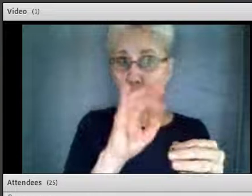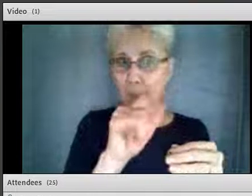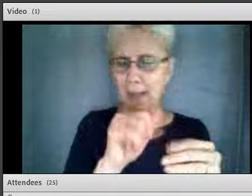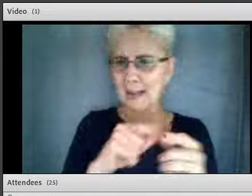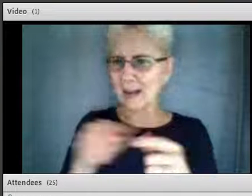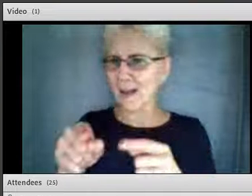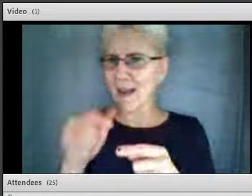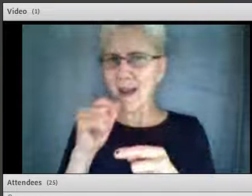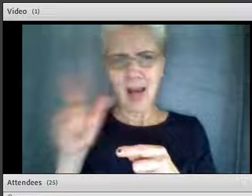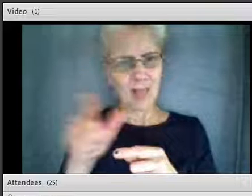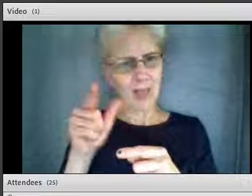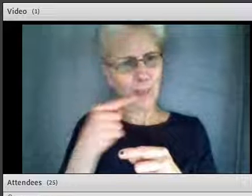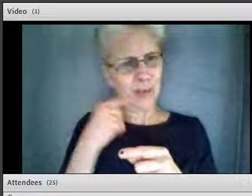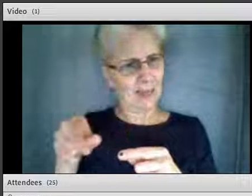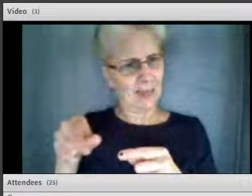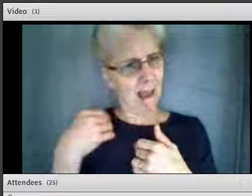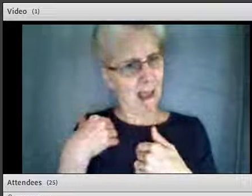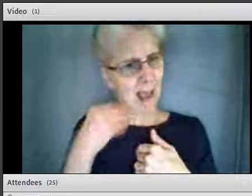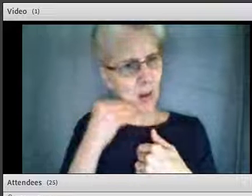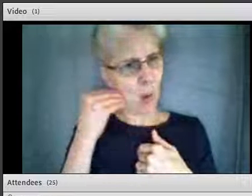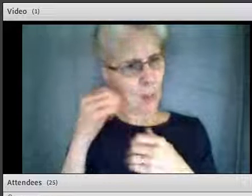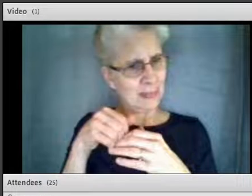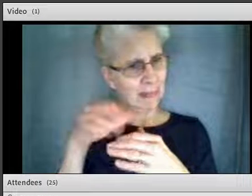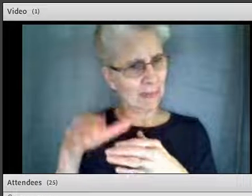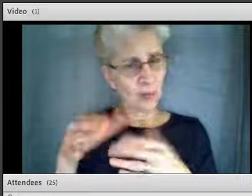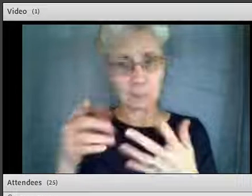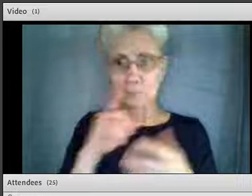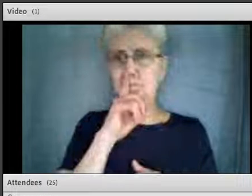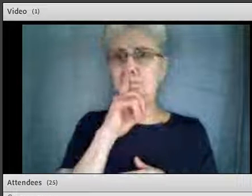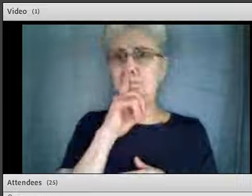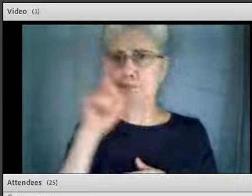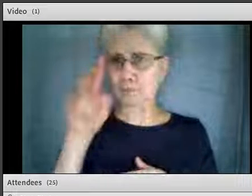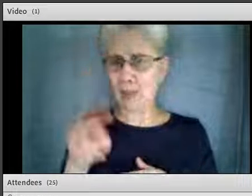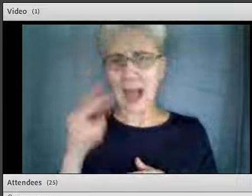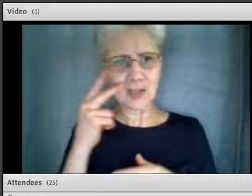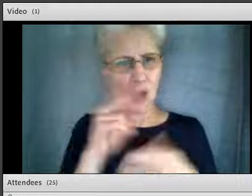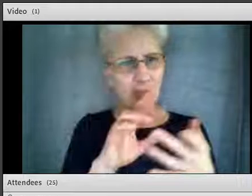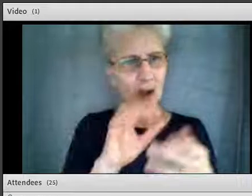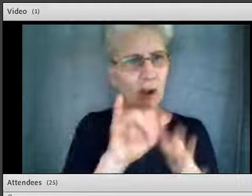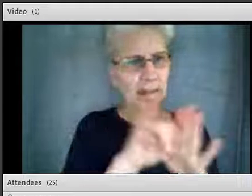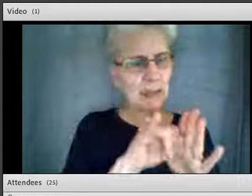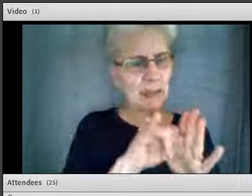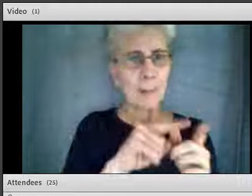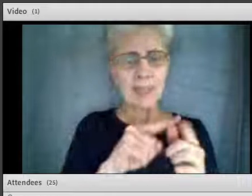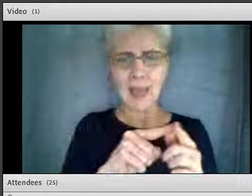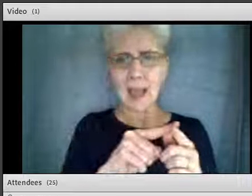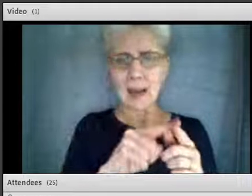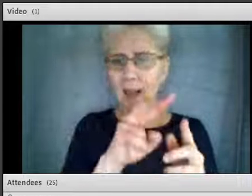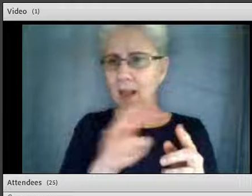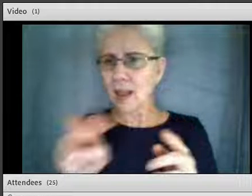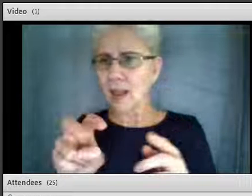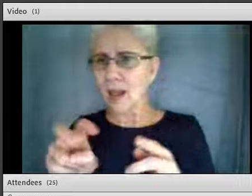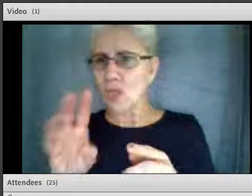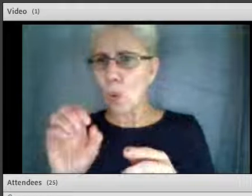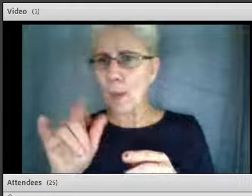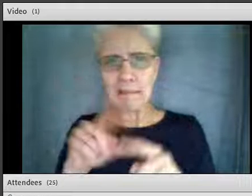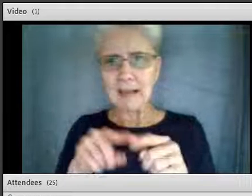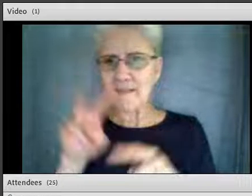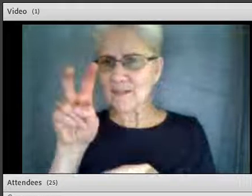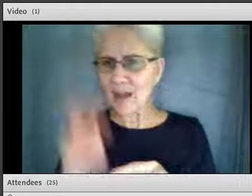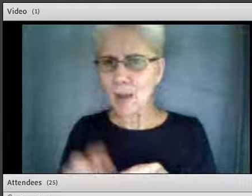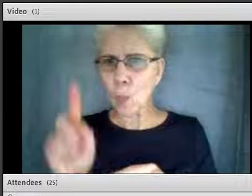home delivery? And I think I saw that on Instagram. And then I go over to the website and I can't find it. That's really